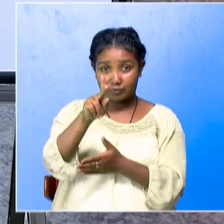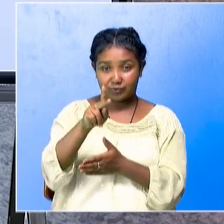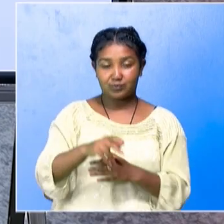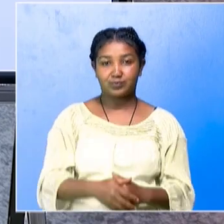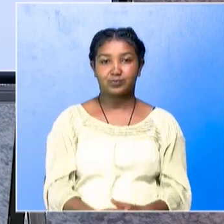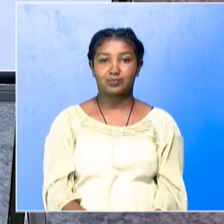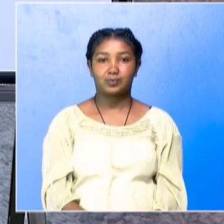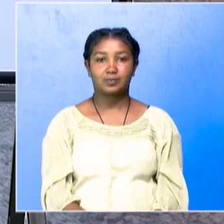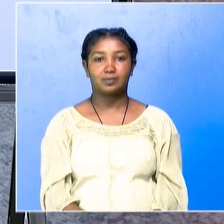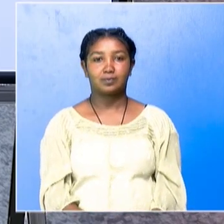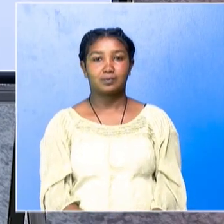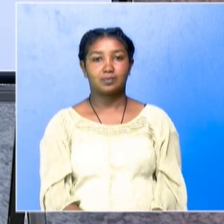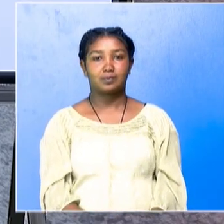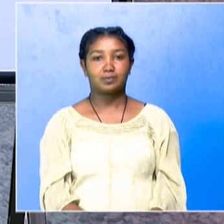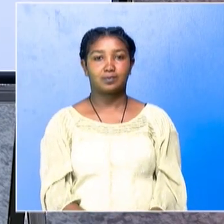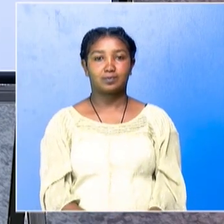me.